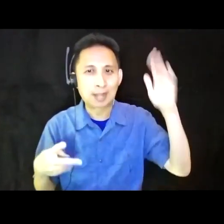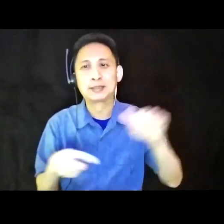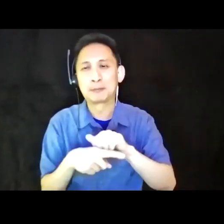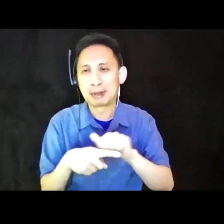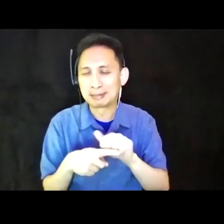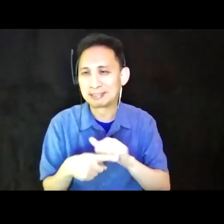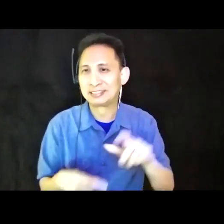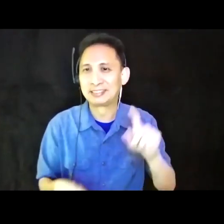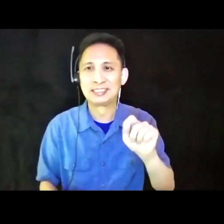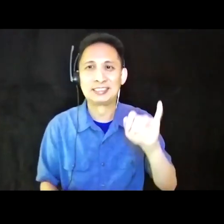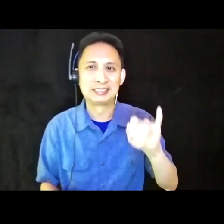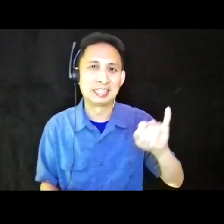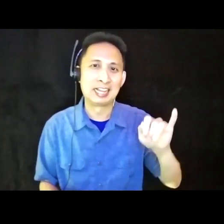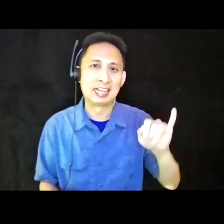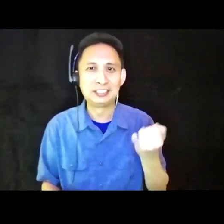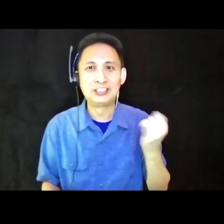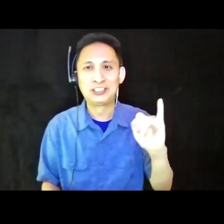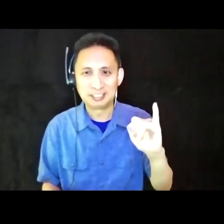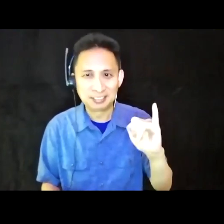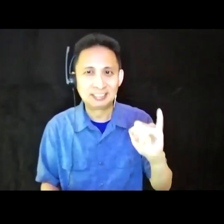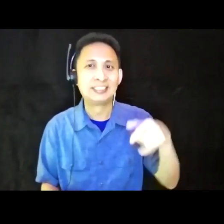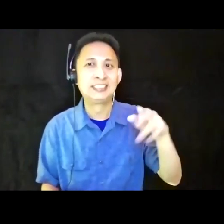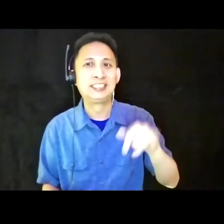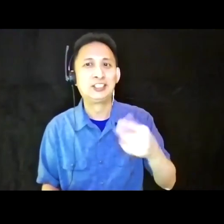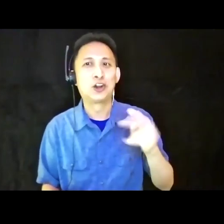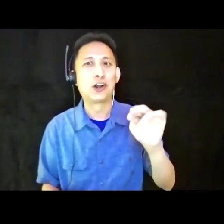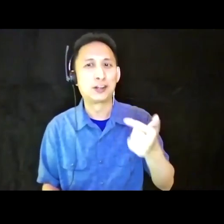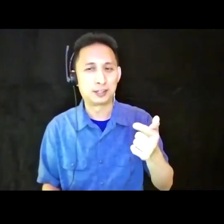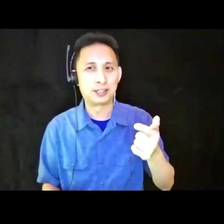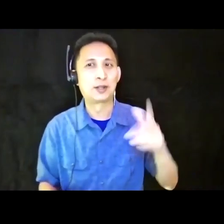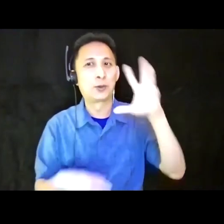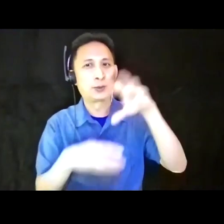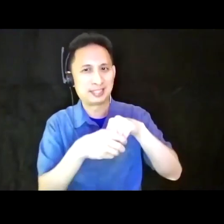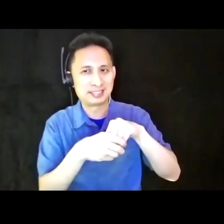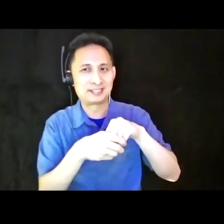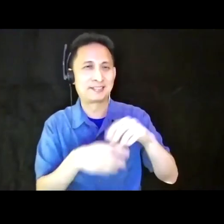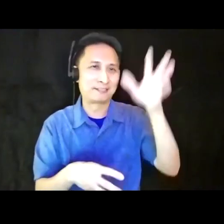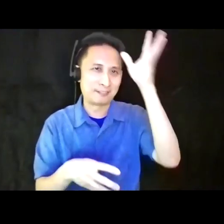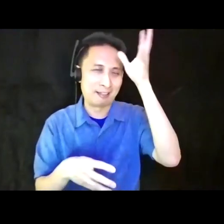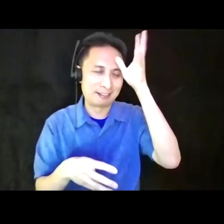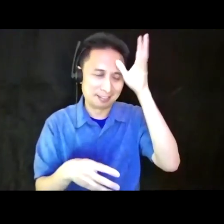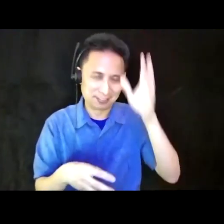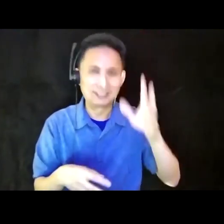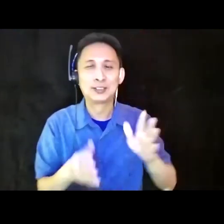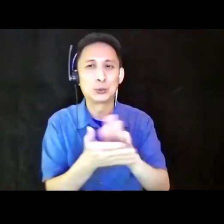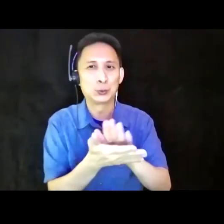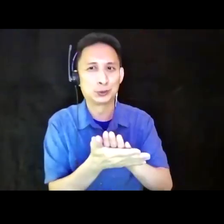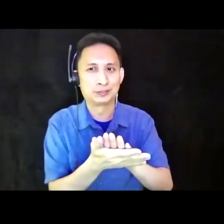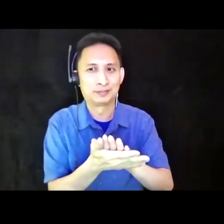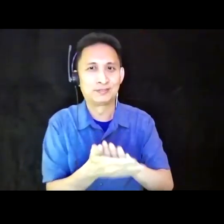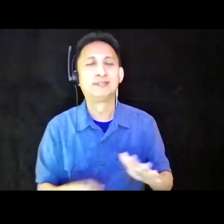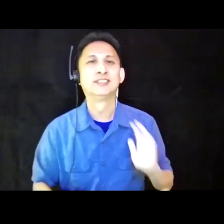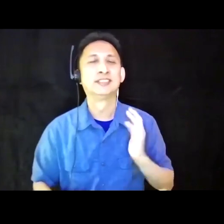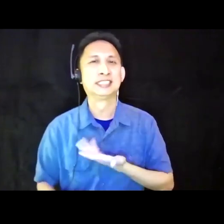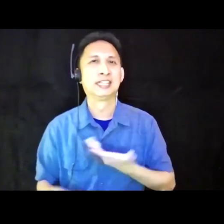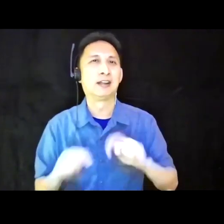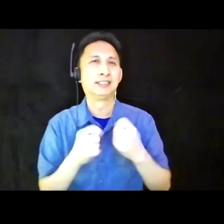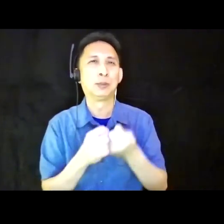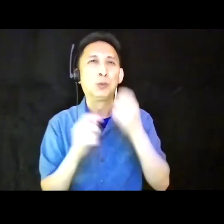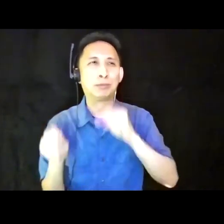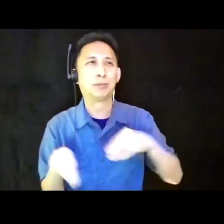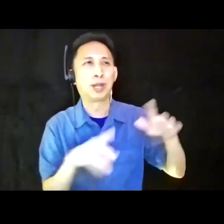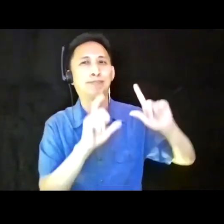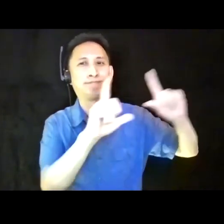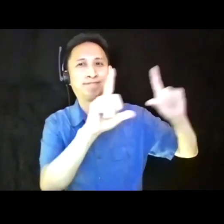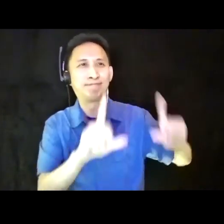their home also served as their father's Qigong school. Our team will also be putting their website and social media links in the chat